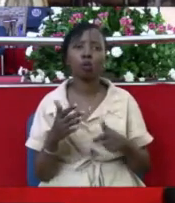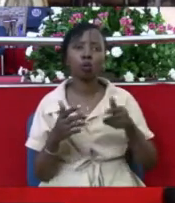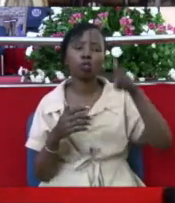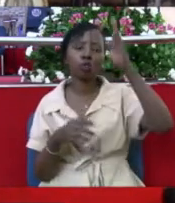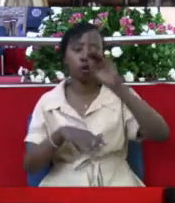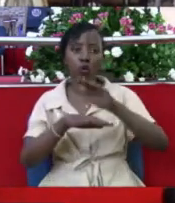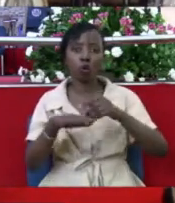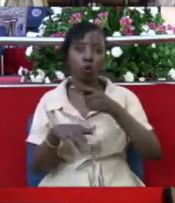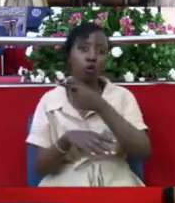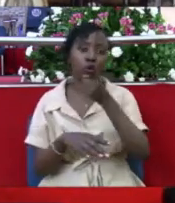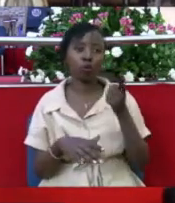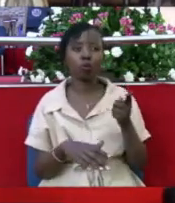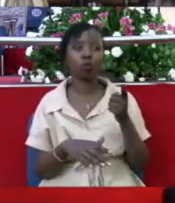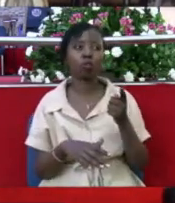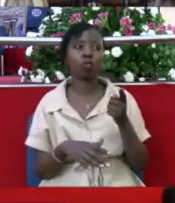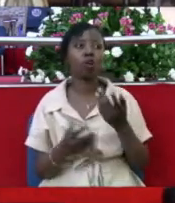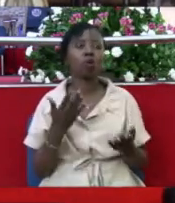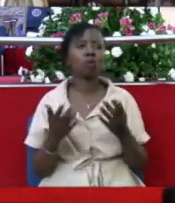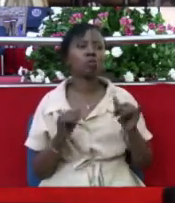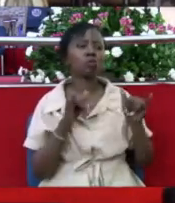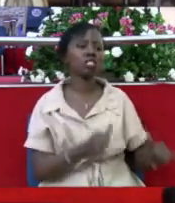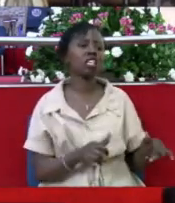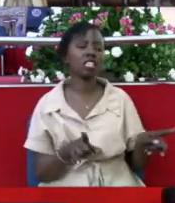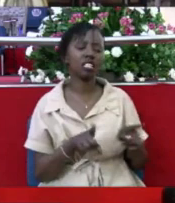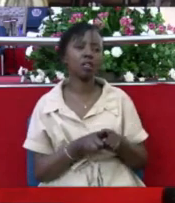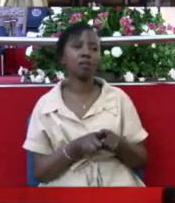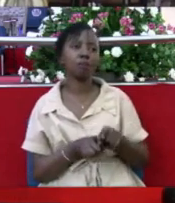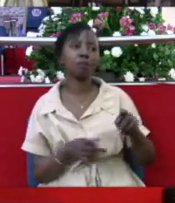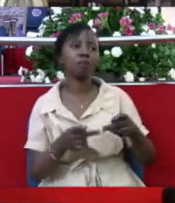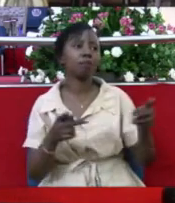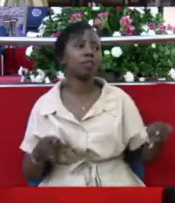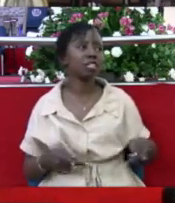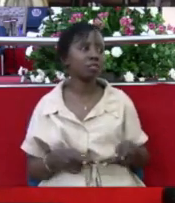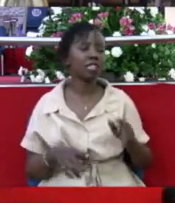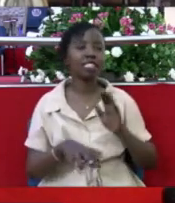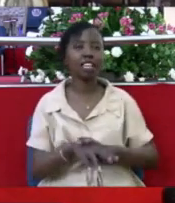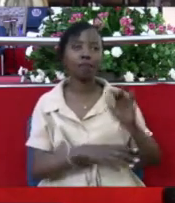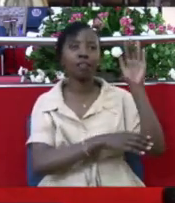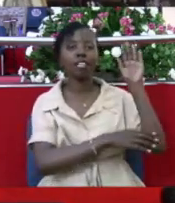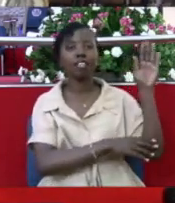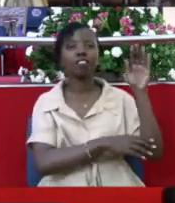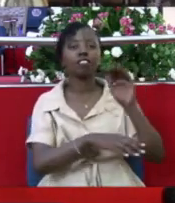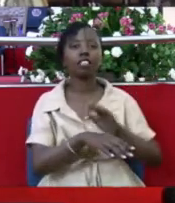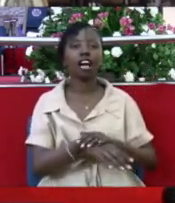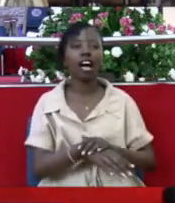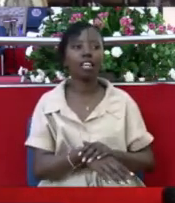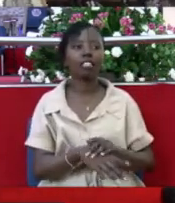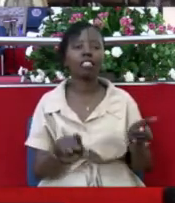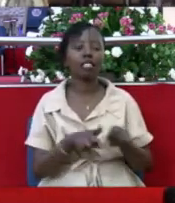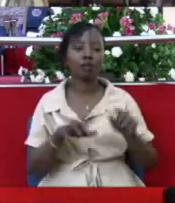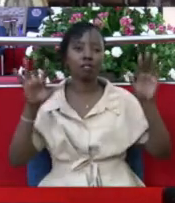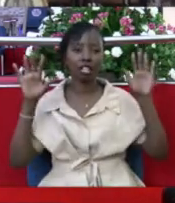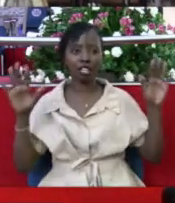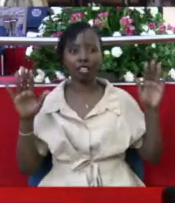to waver, or to just stagnate. But as you lift up your hand in surrender, I want you to present it to